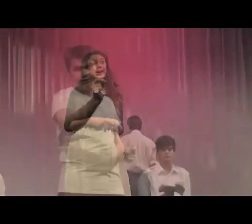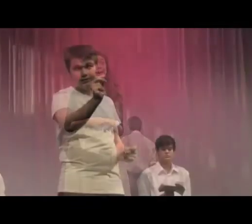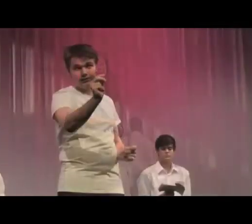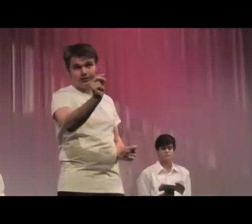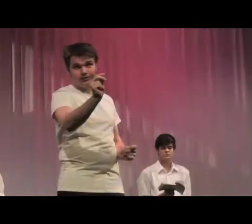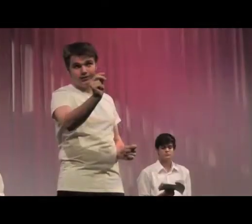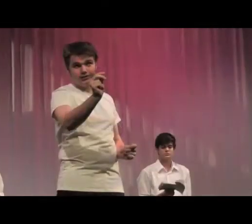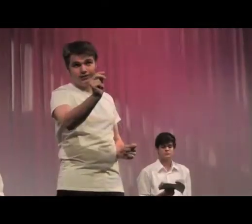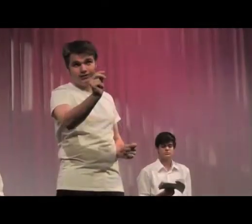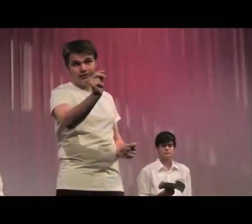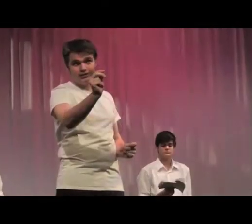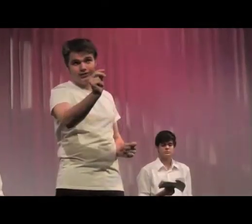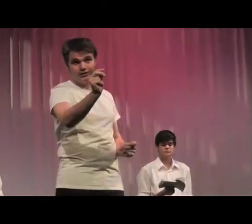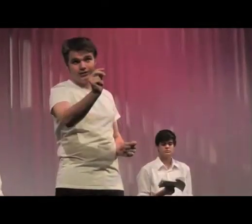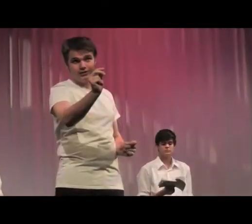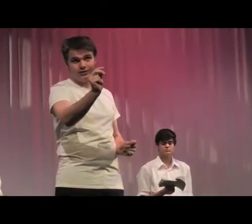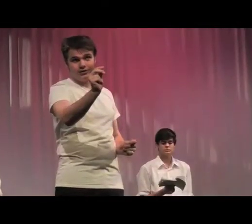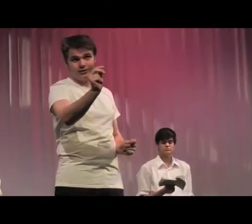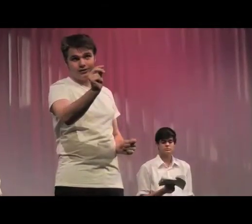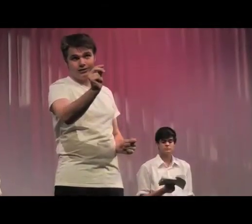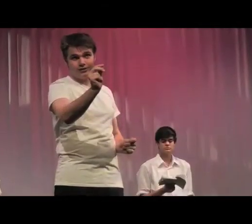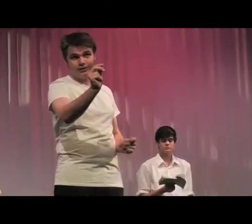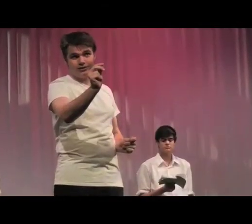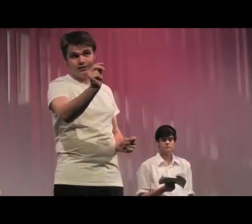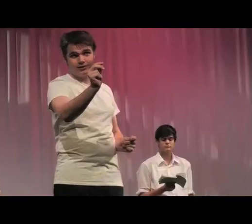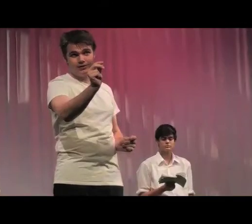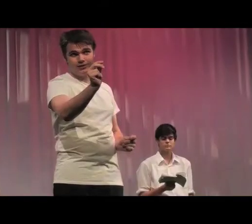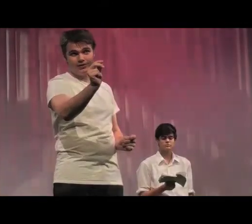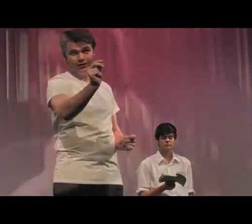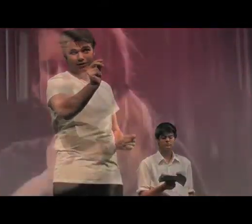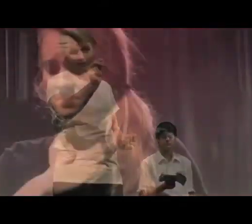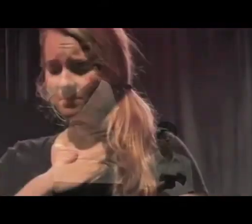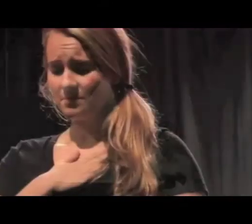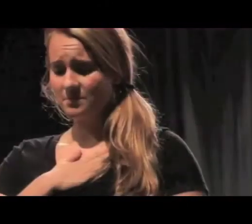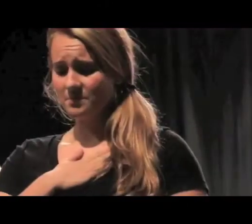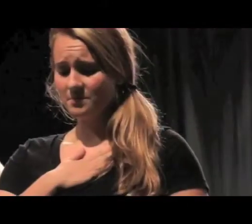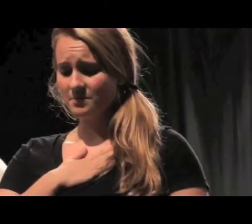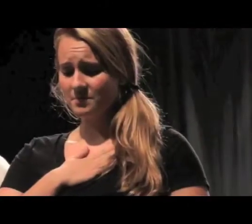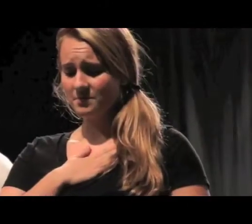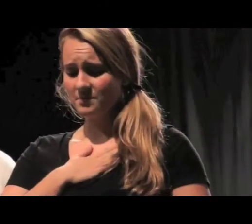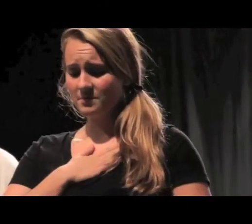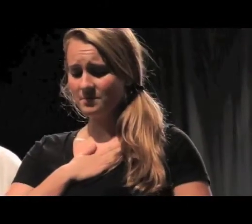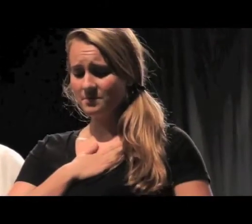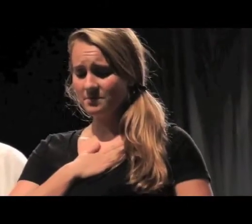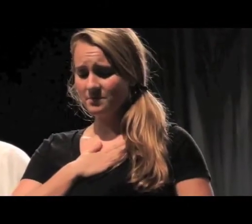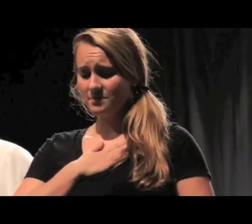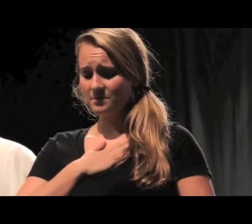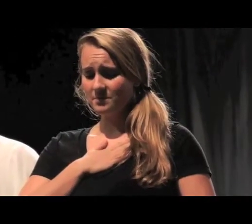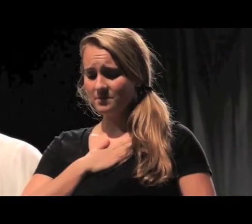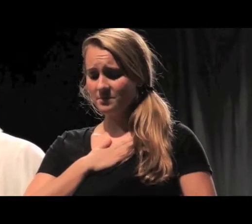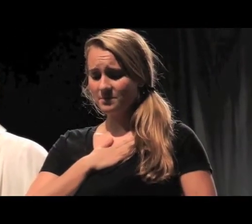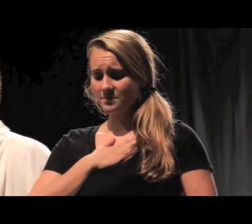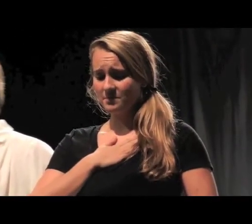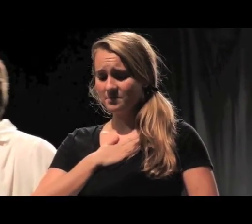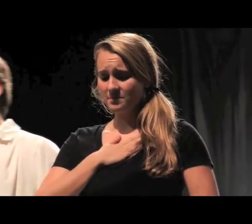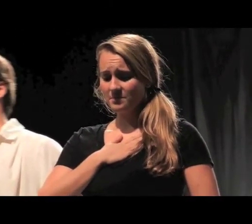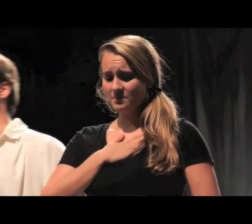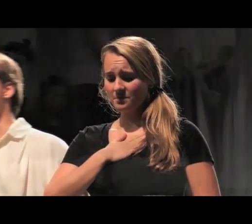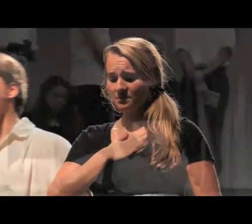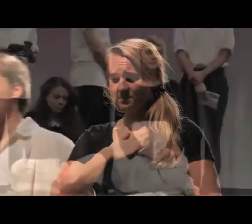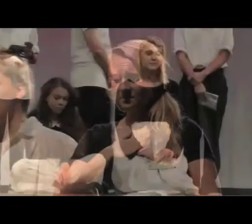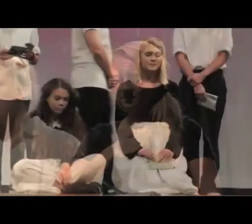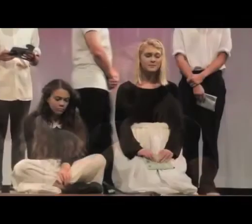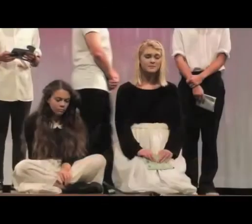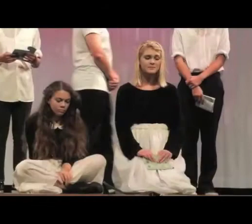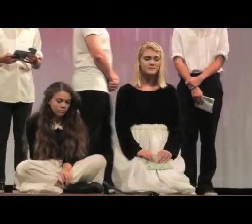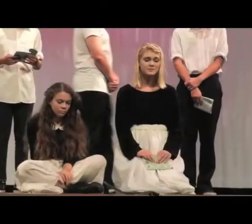And I am playing June Muldoon in Boone High School Theater Department's production of Anatomy of Grey. We have been working on this show since the